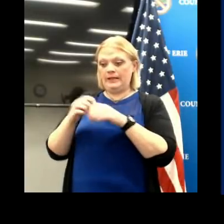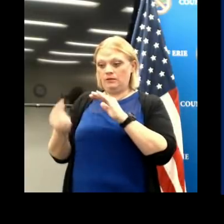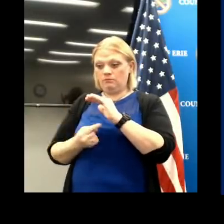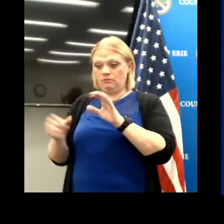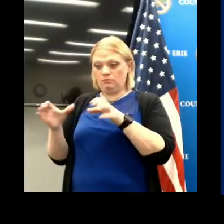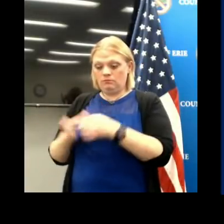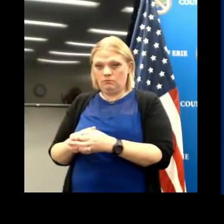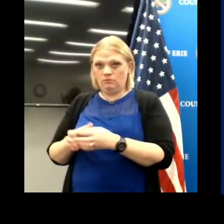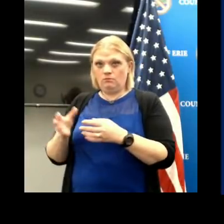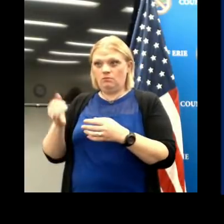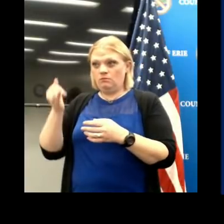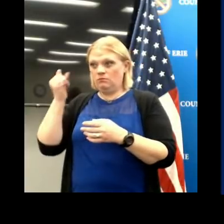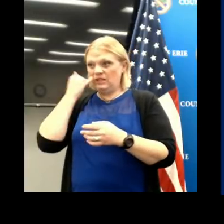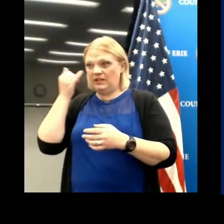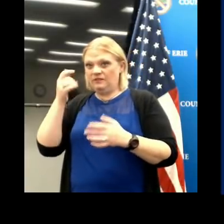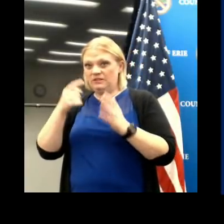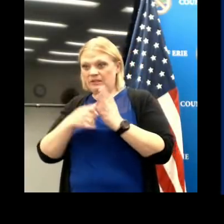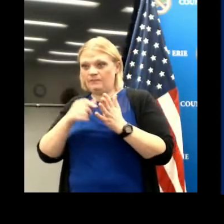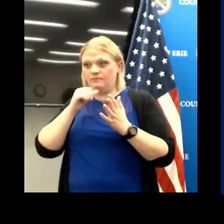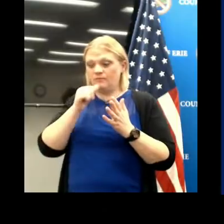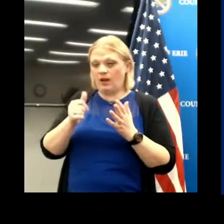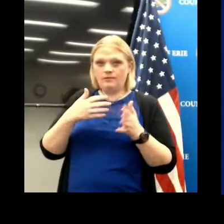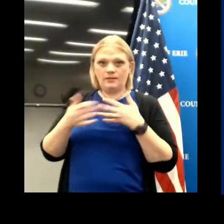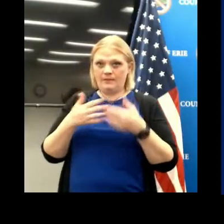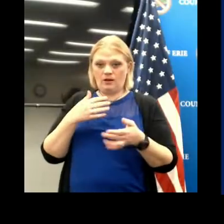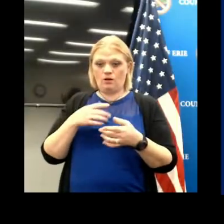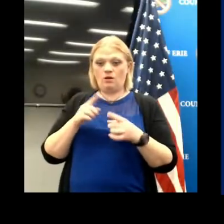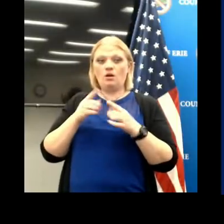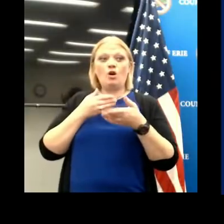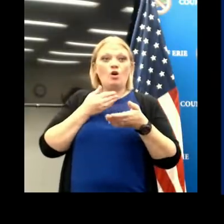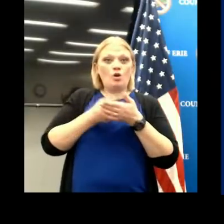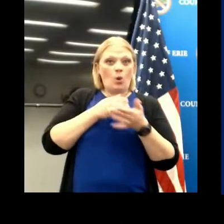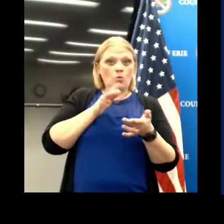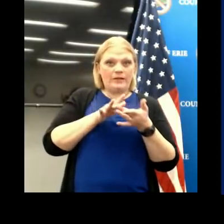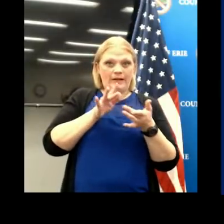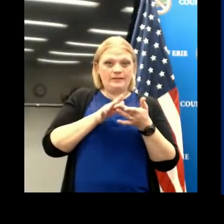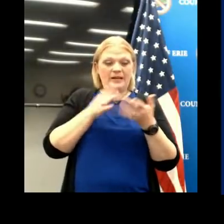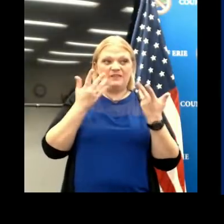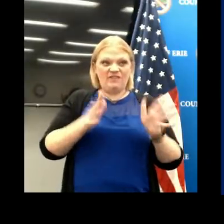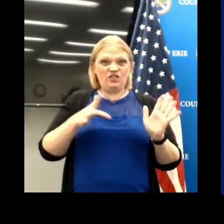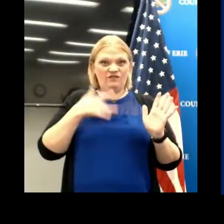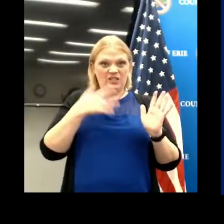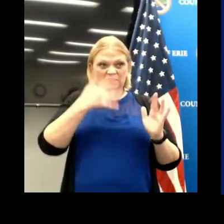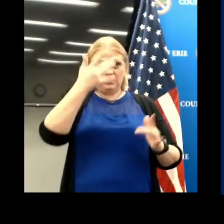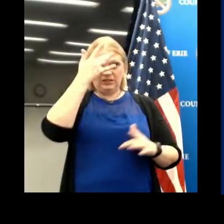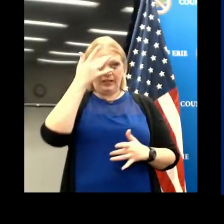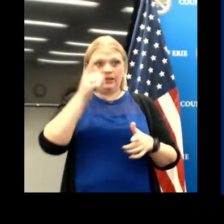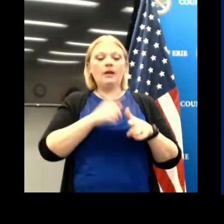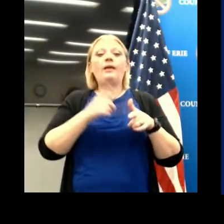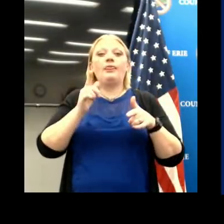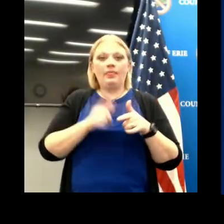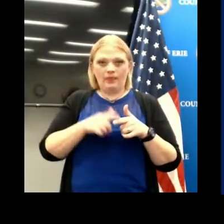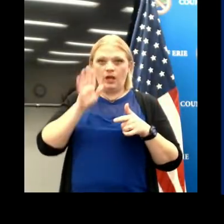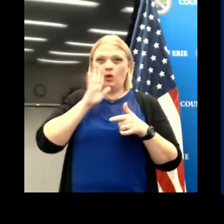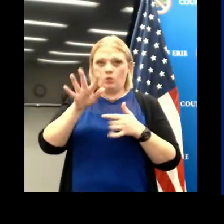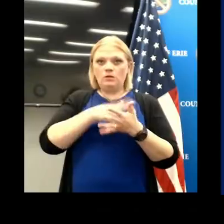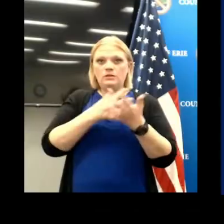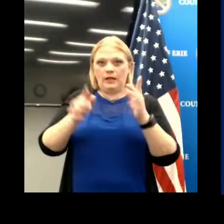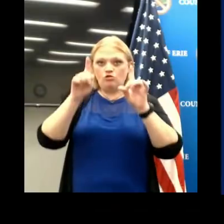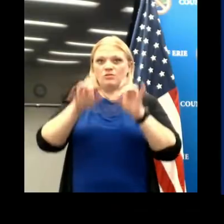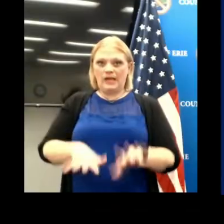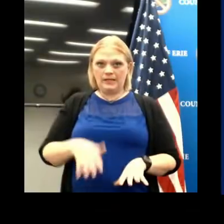or not, or if somebody who is not a close contact and they do have symptoms, then we will be able to schedule a